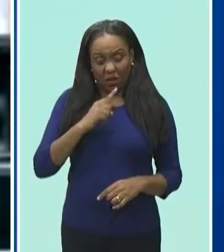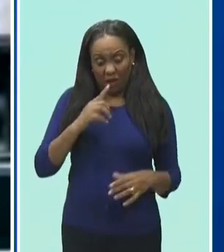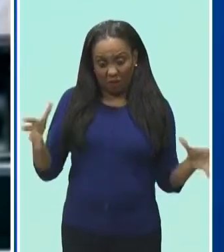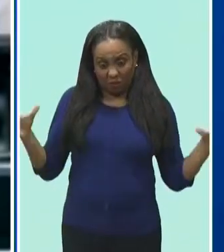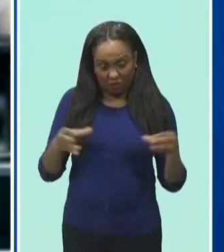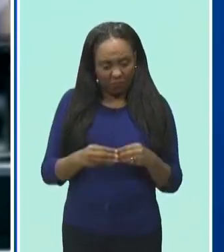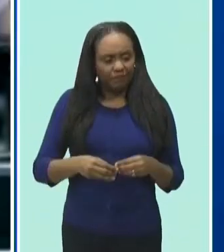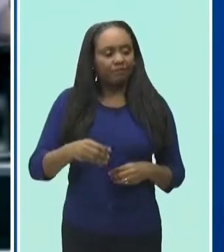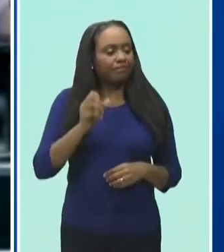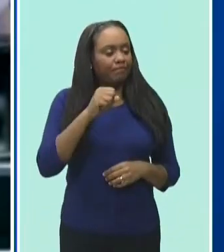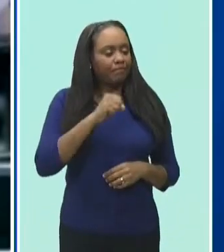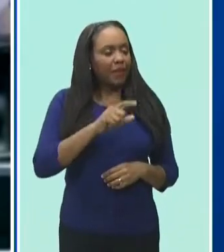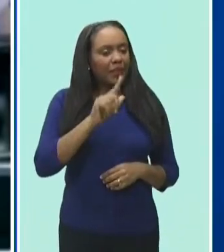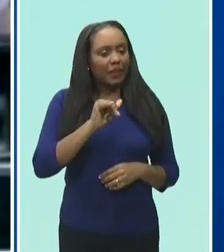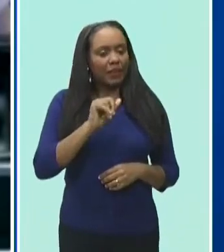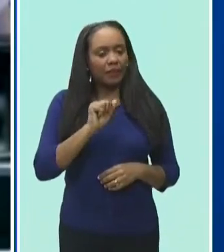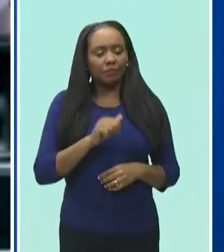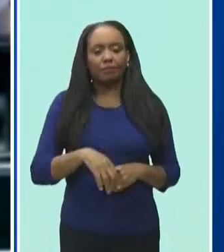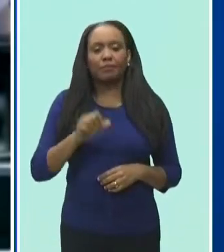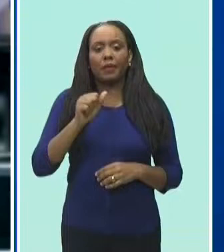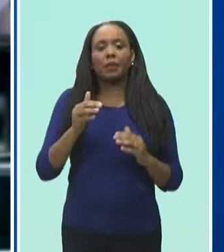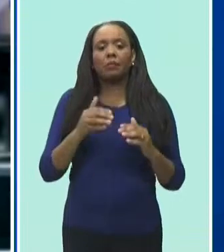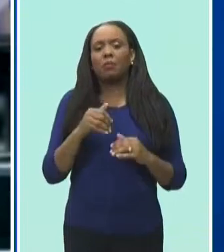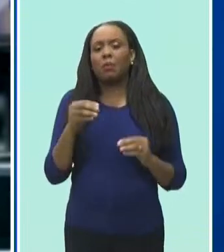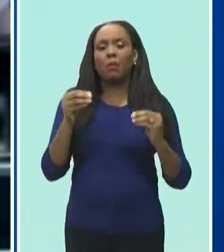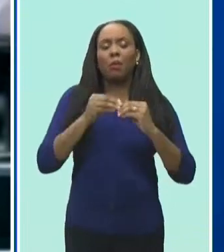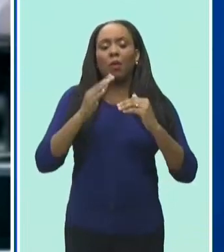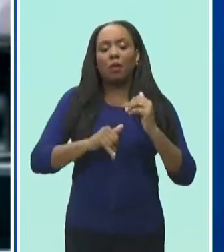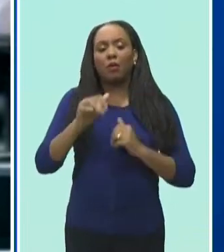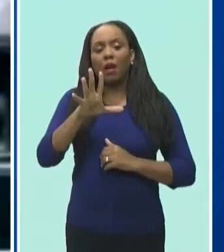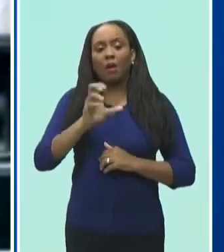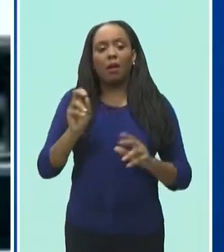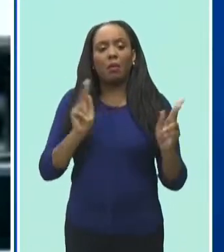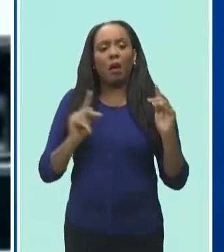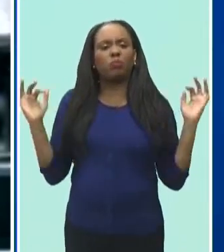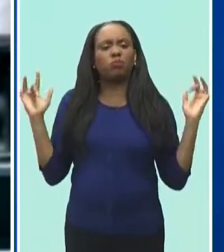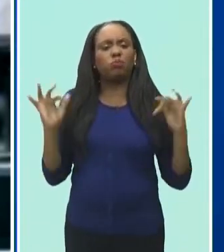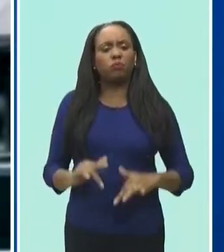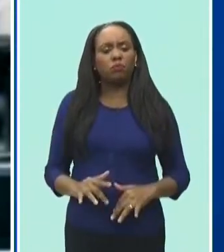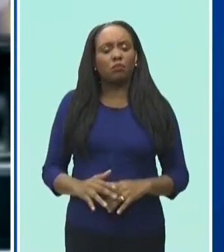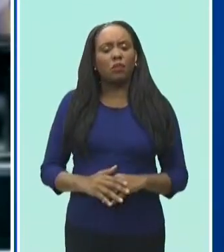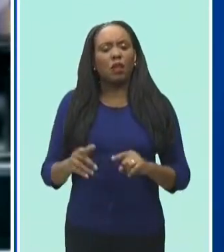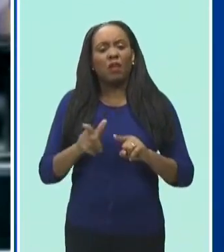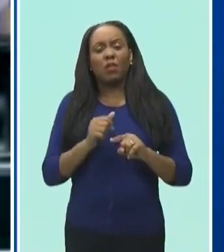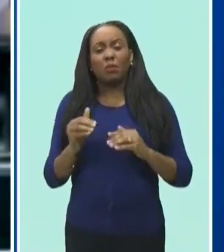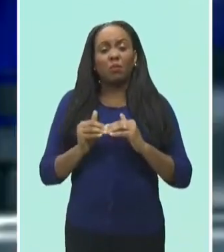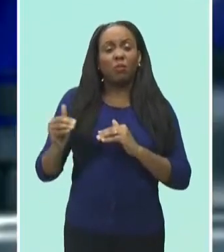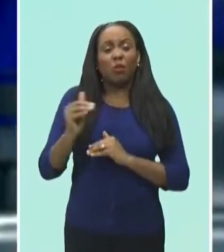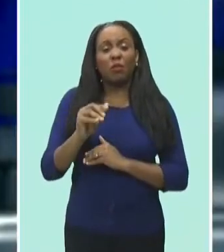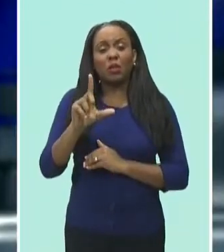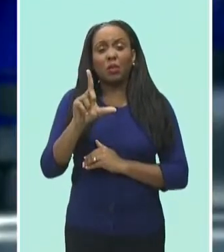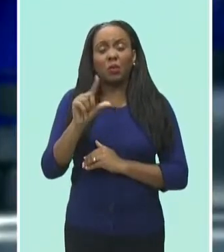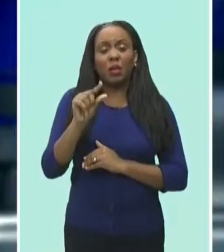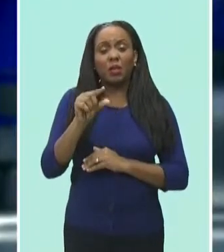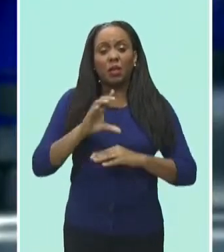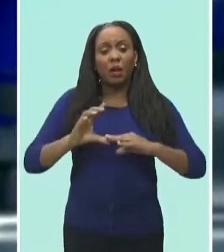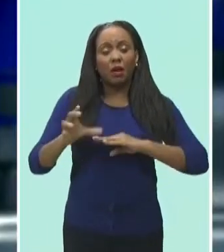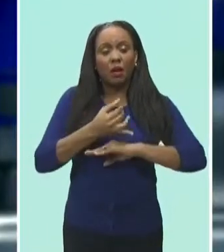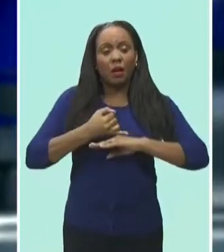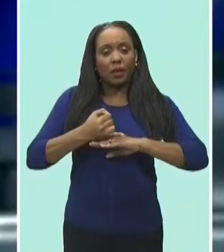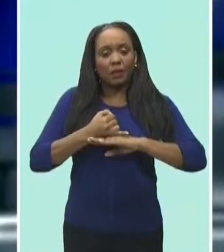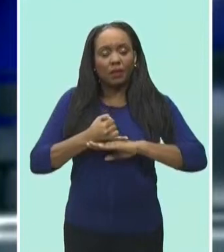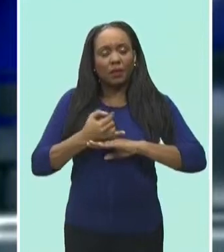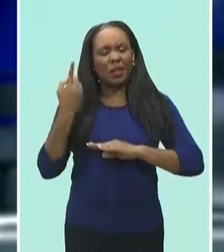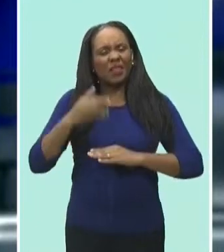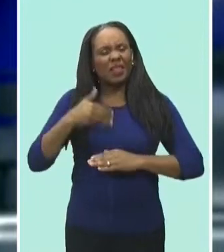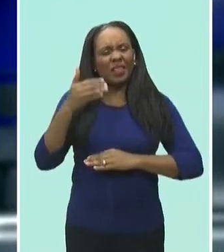Yes, Lisa, over 500 delegates from 20 Caribbean countries are here. And over the next few days, they will be discussing